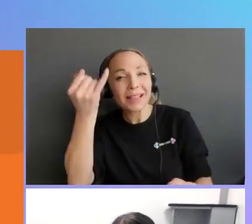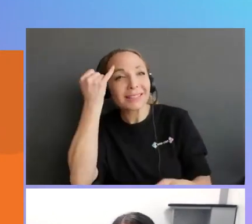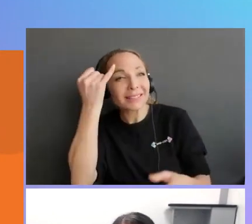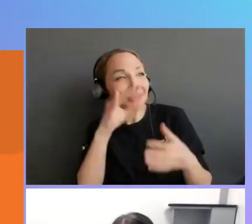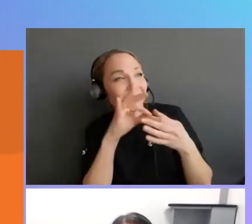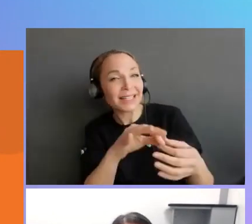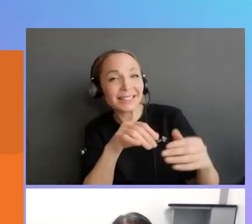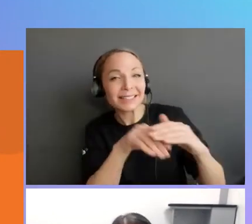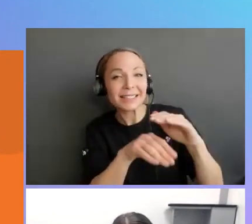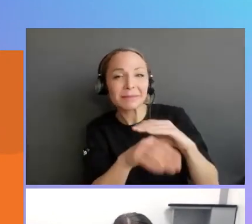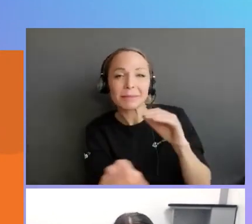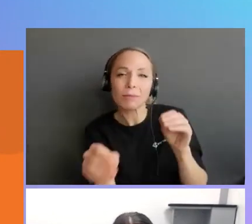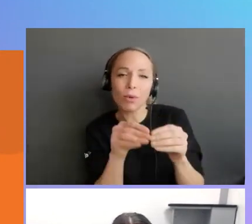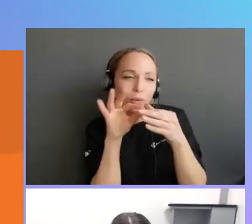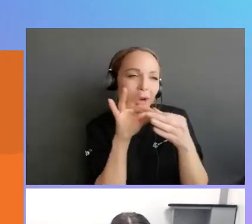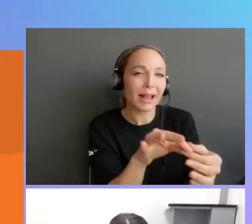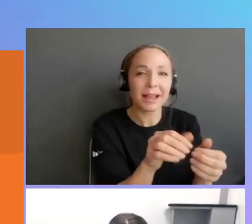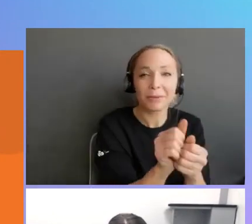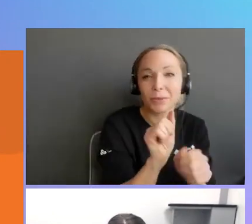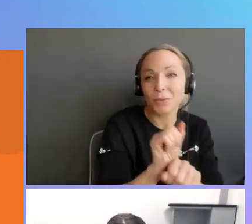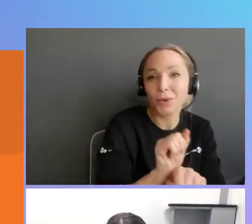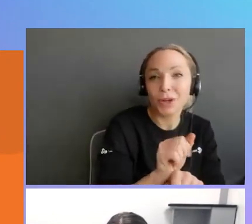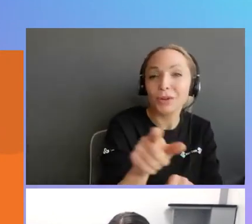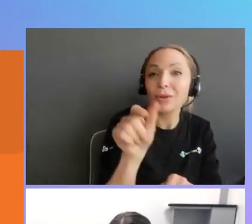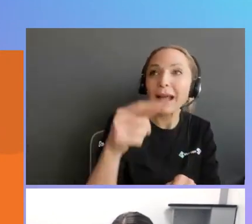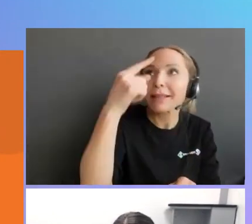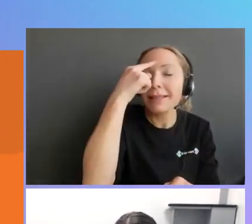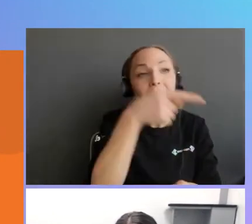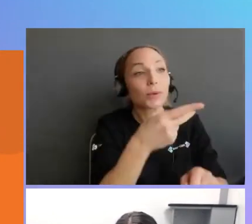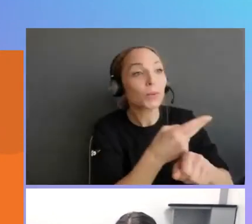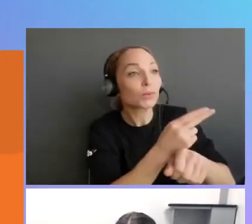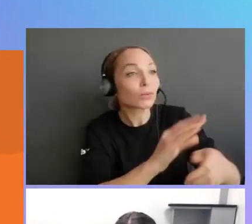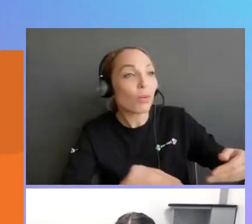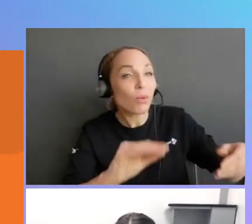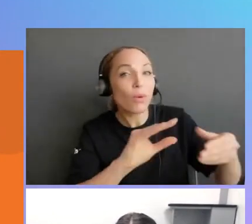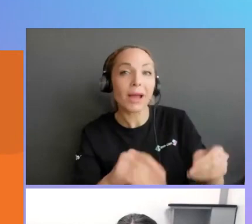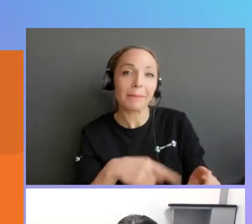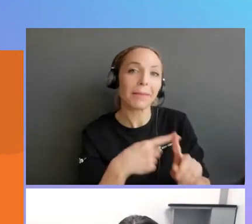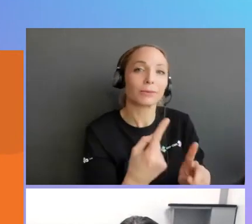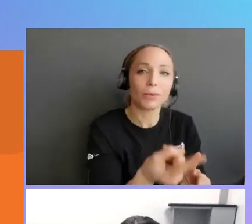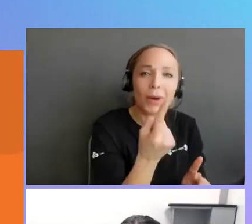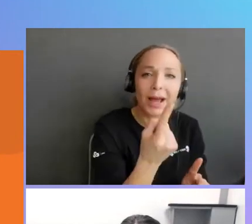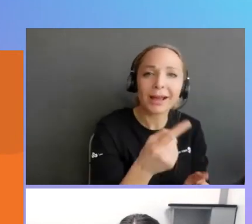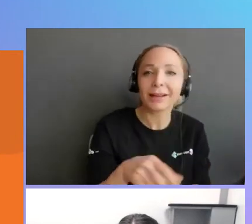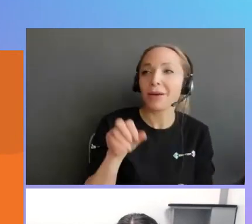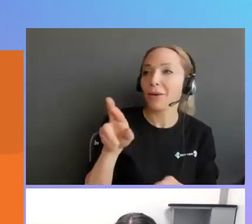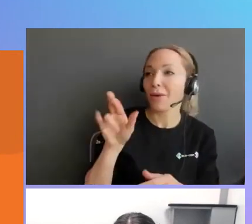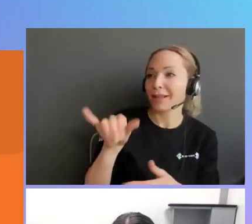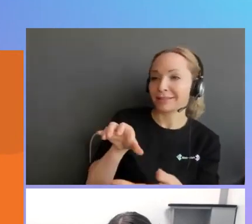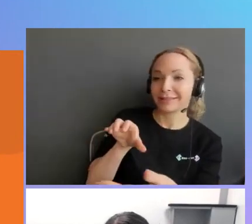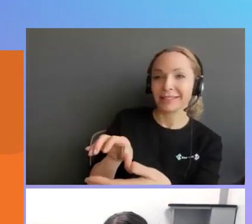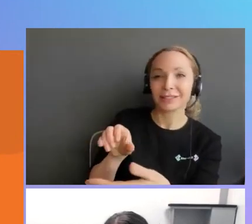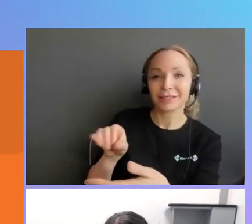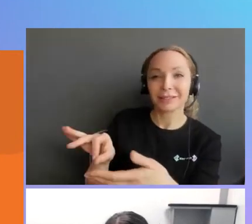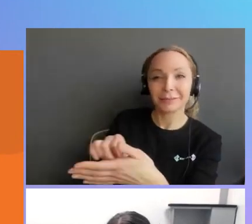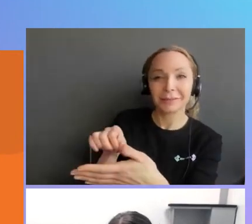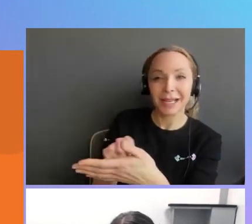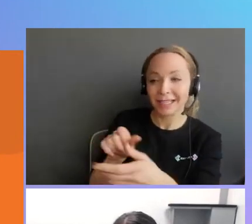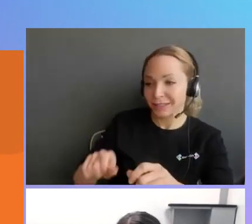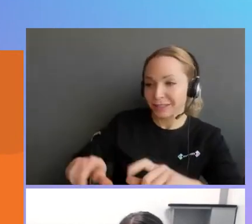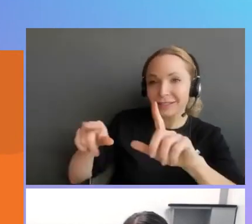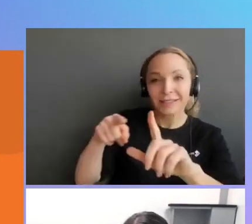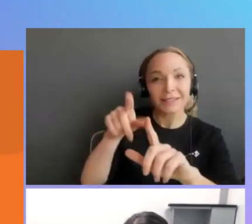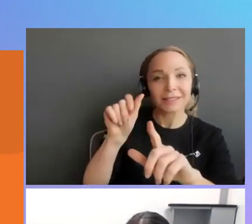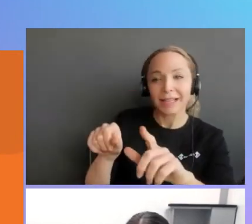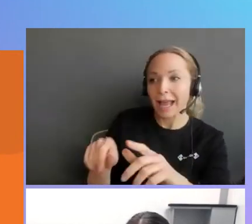you could do like +1 per user story or +1 per section of your page. Using